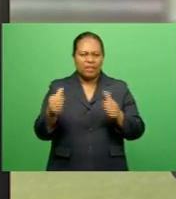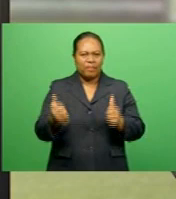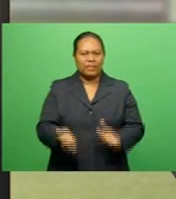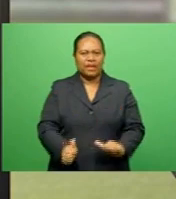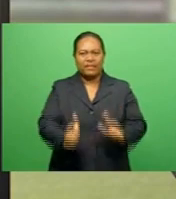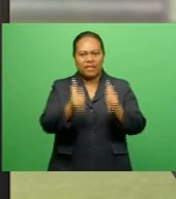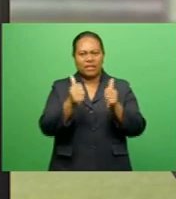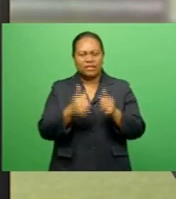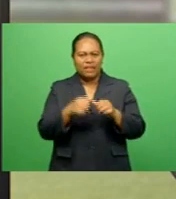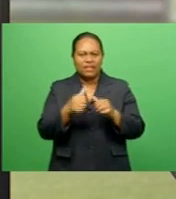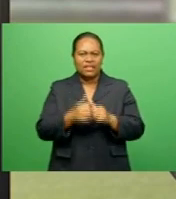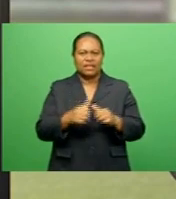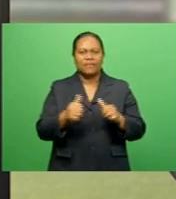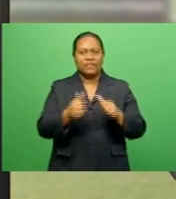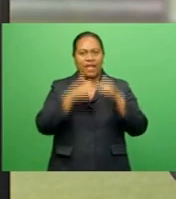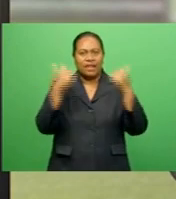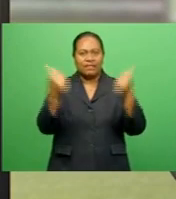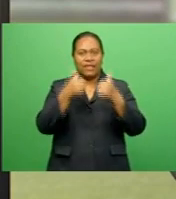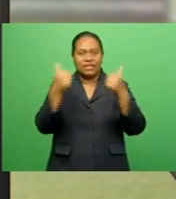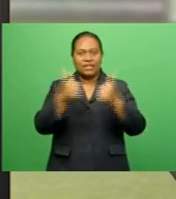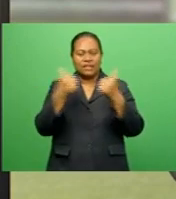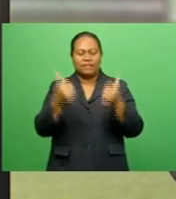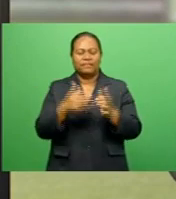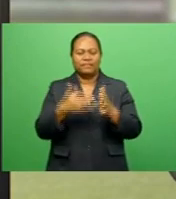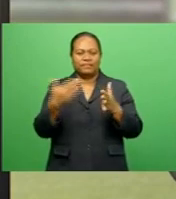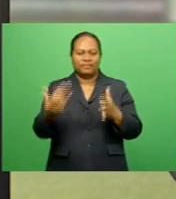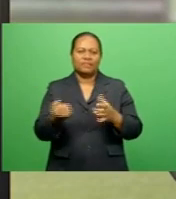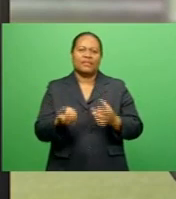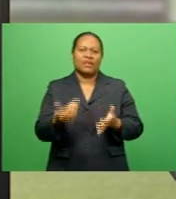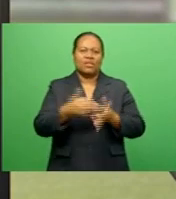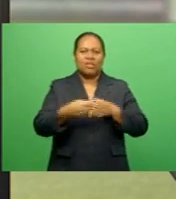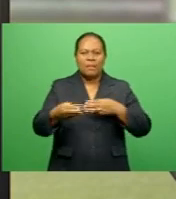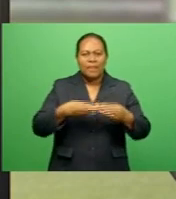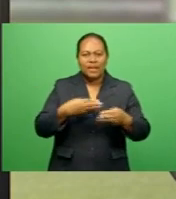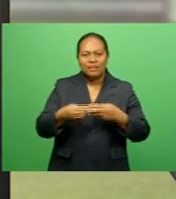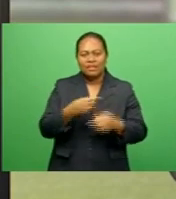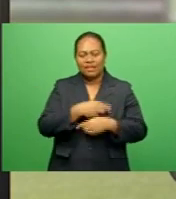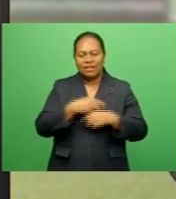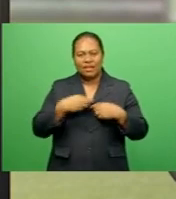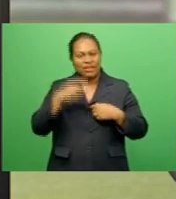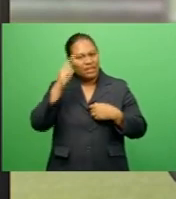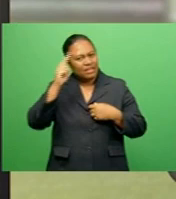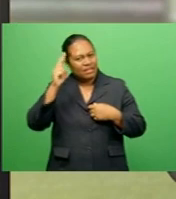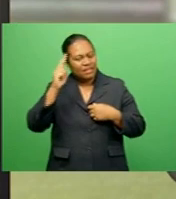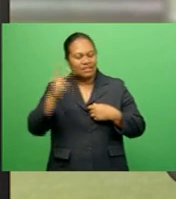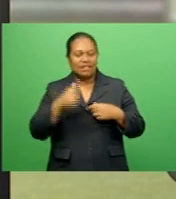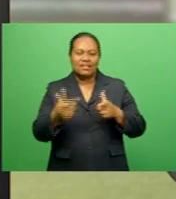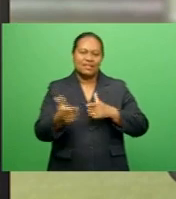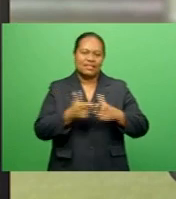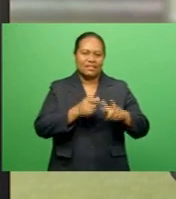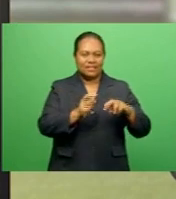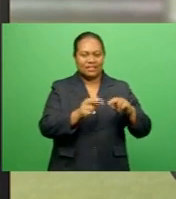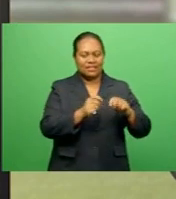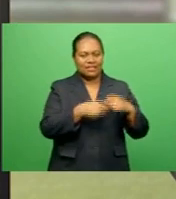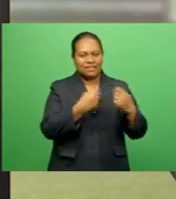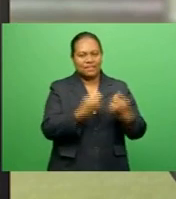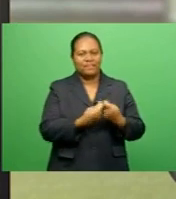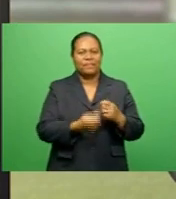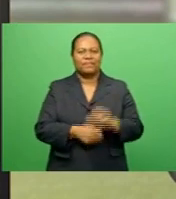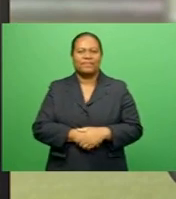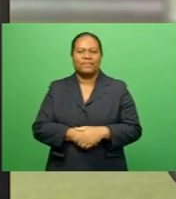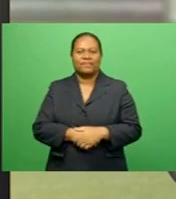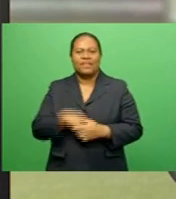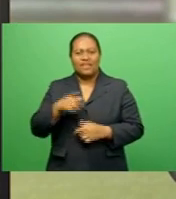have incorporated elements that are of value to the management and our national 7s teams. This is why